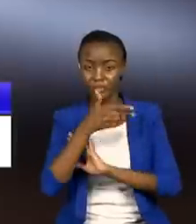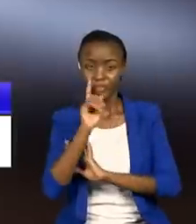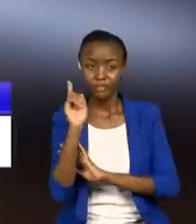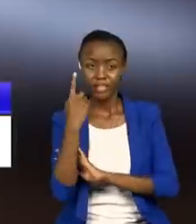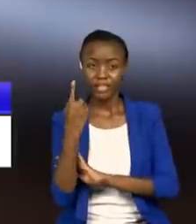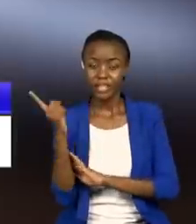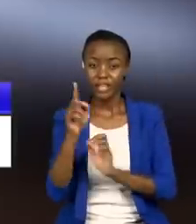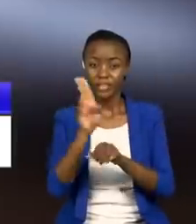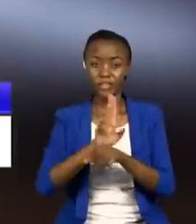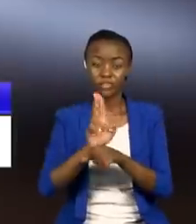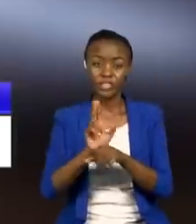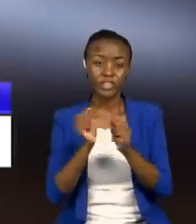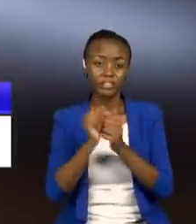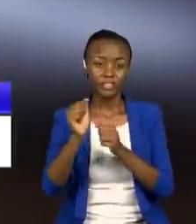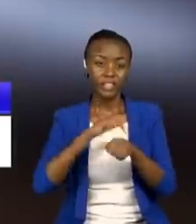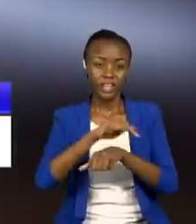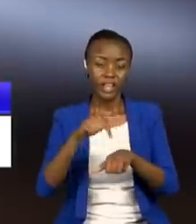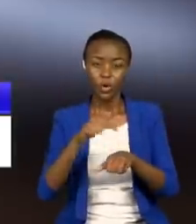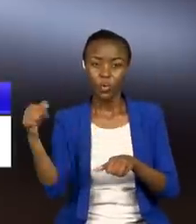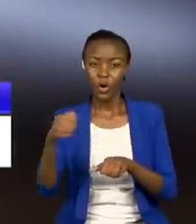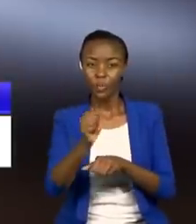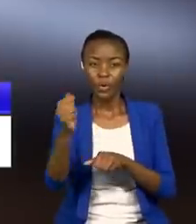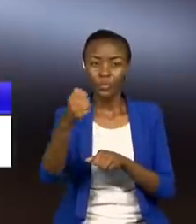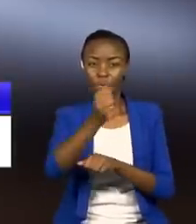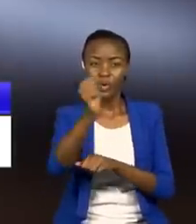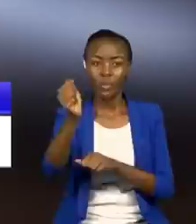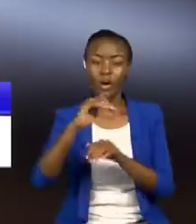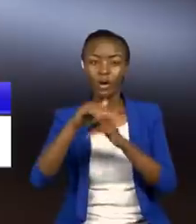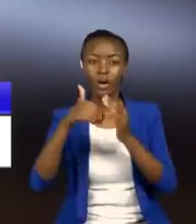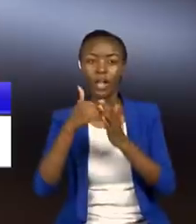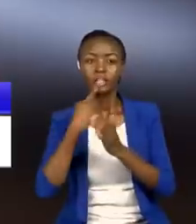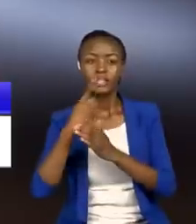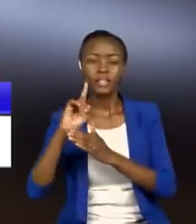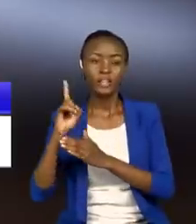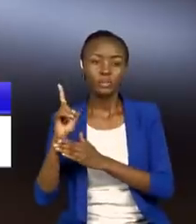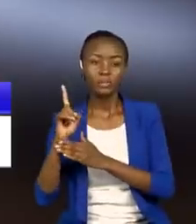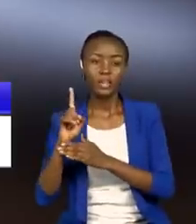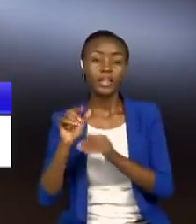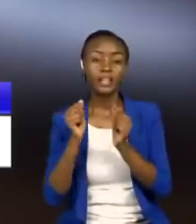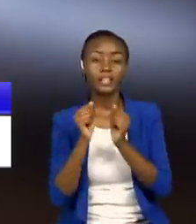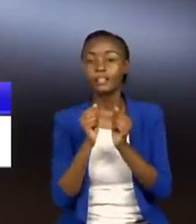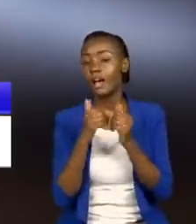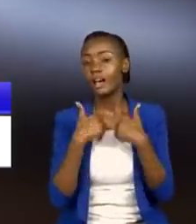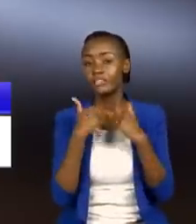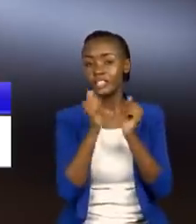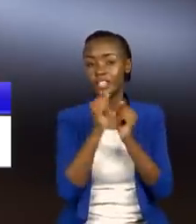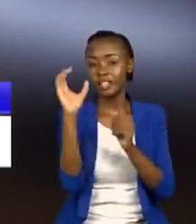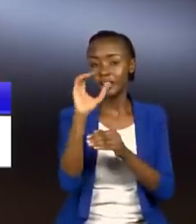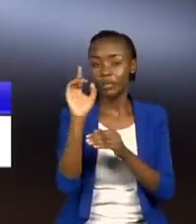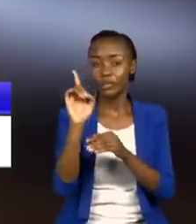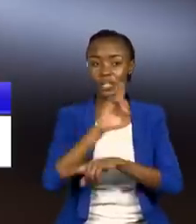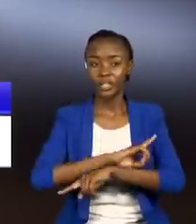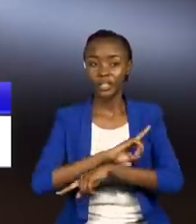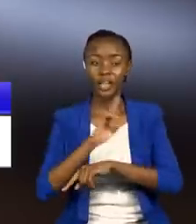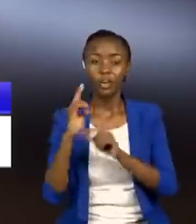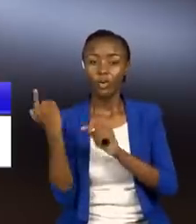15 hours in this van, transversing around the city of Nairobi, attending to an average of 10 clients a day, and at times resting